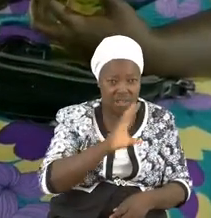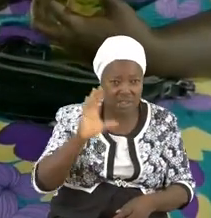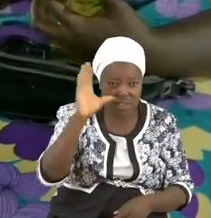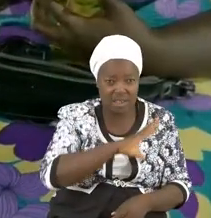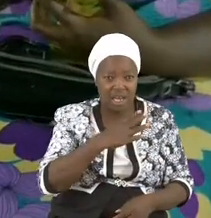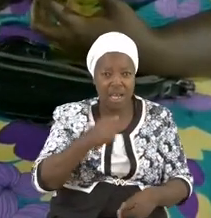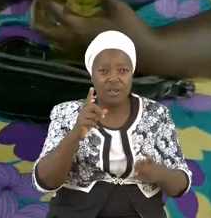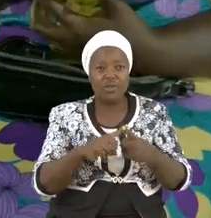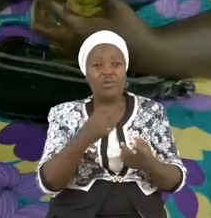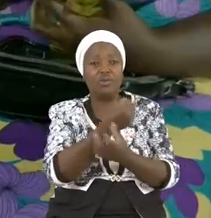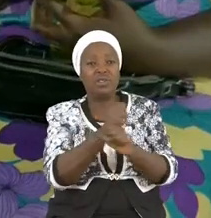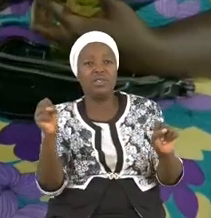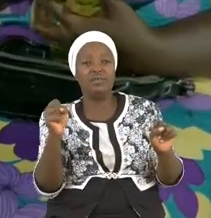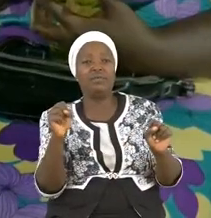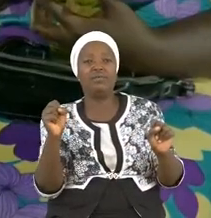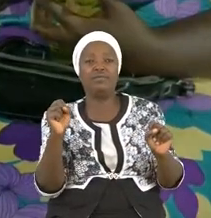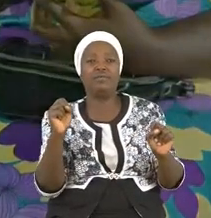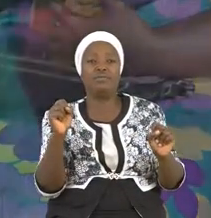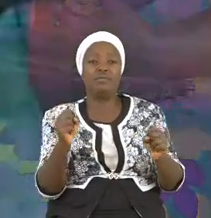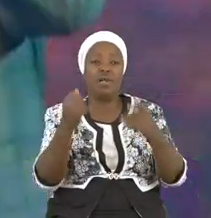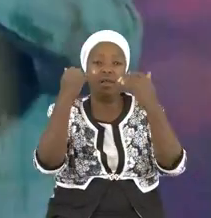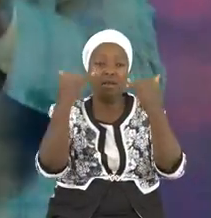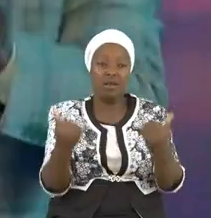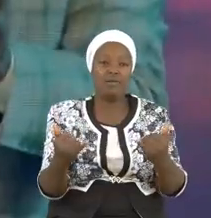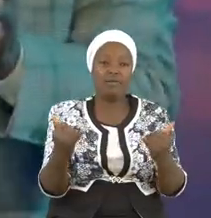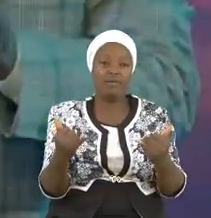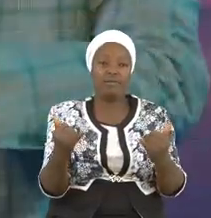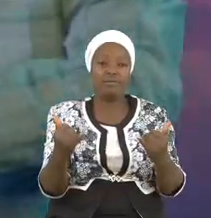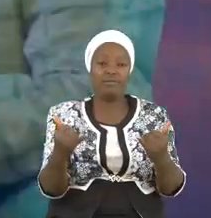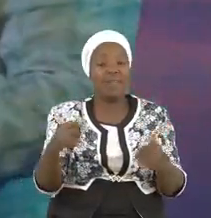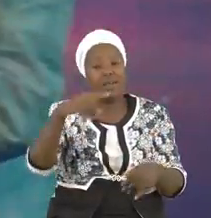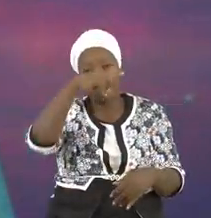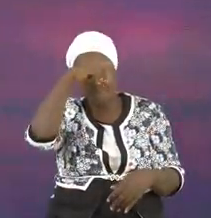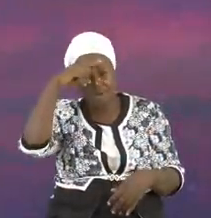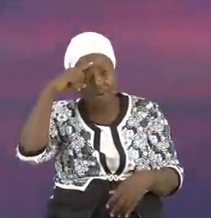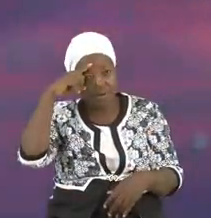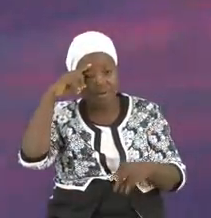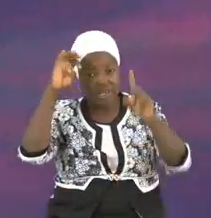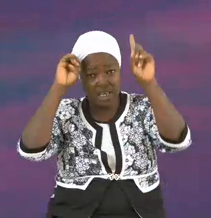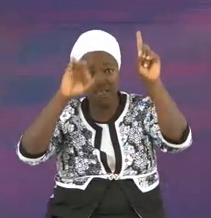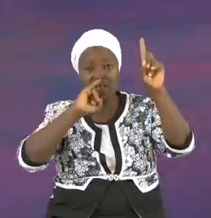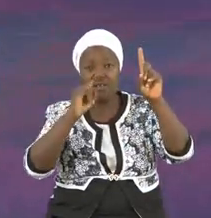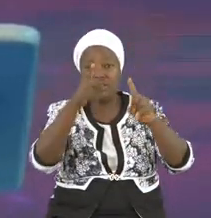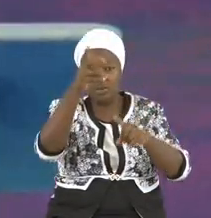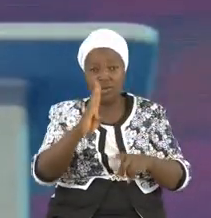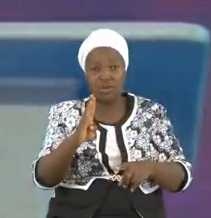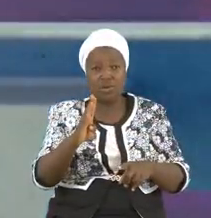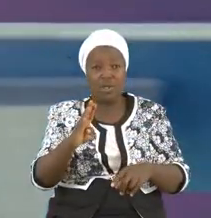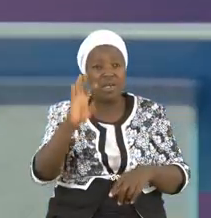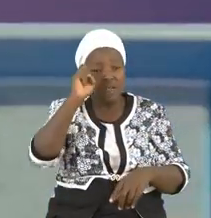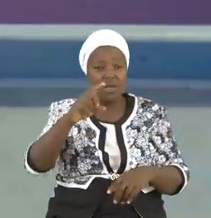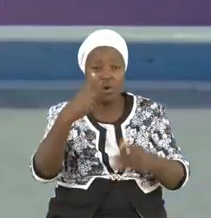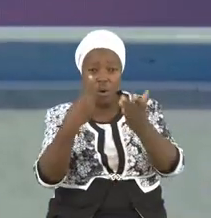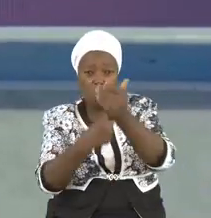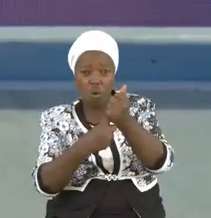save. Now, because he's God, he holds the hand of